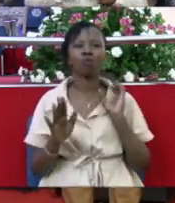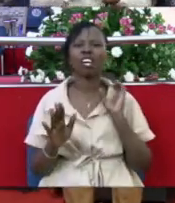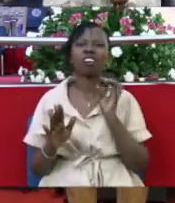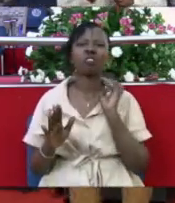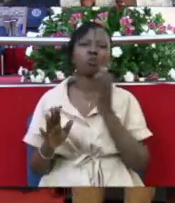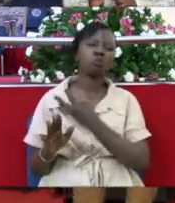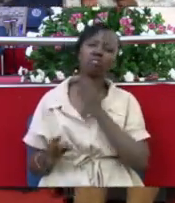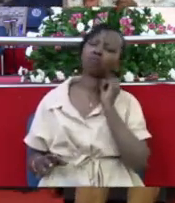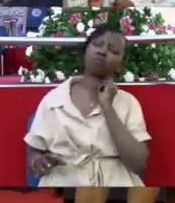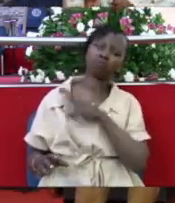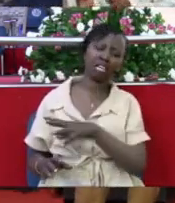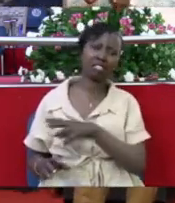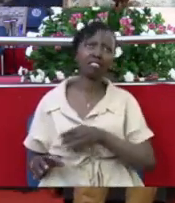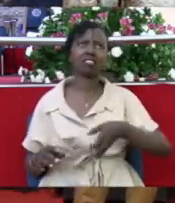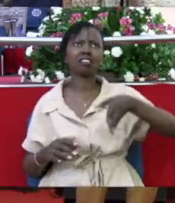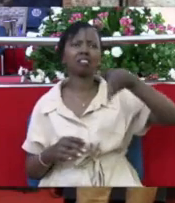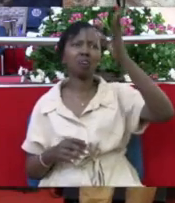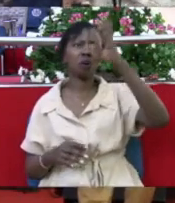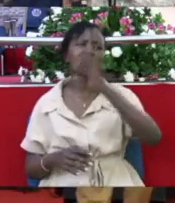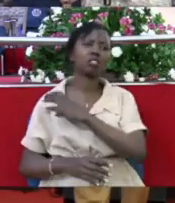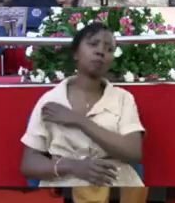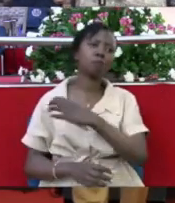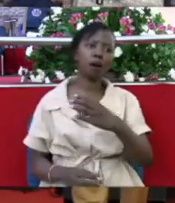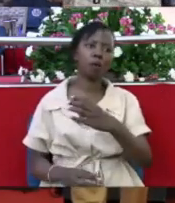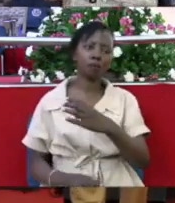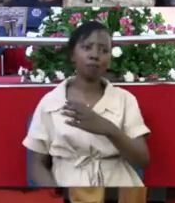Tuna kwa njia tu chini chini tunadharau